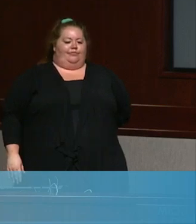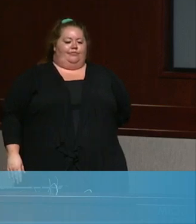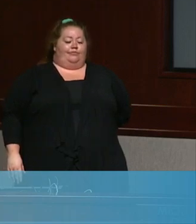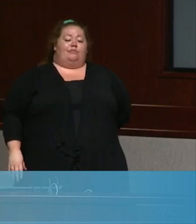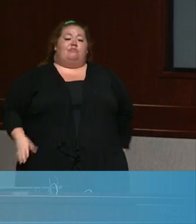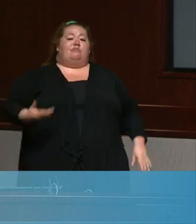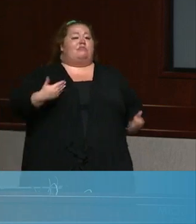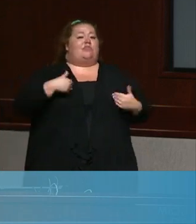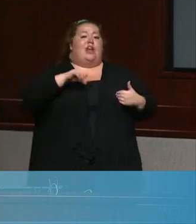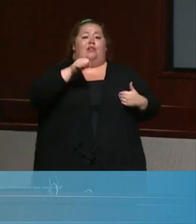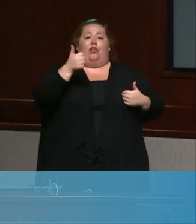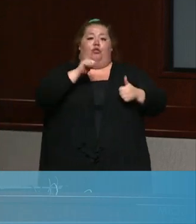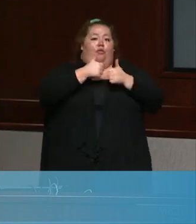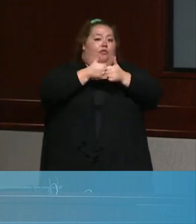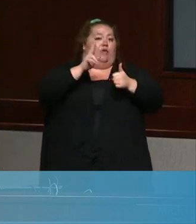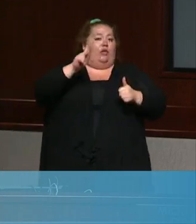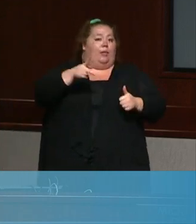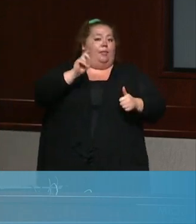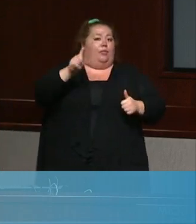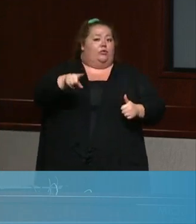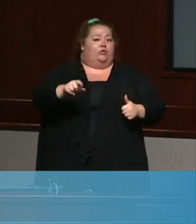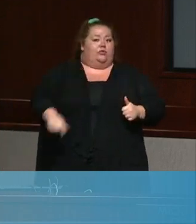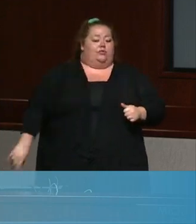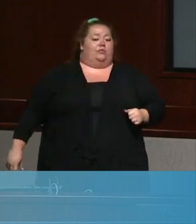Any other follow-up questions?